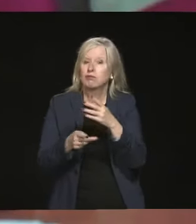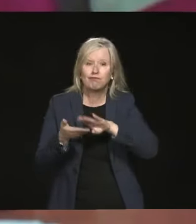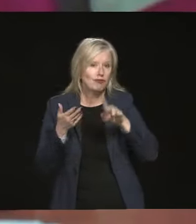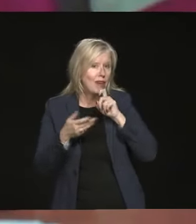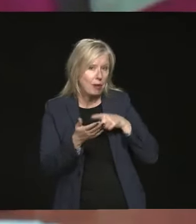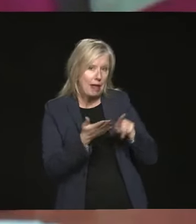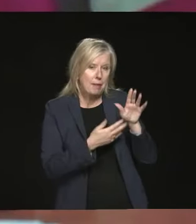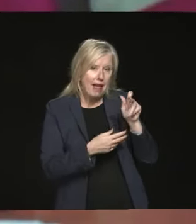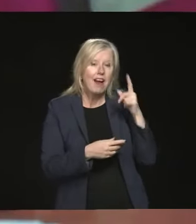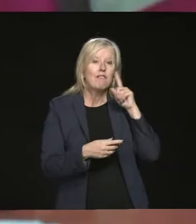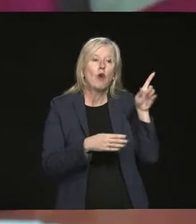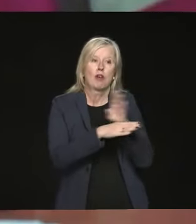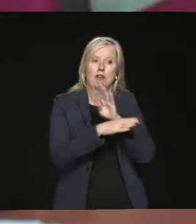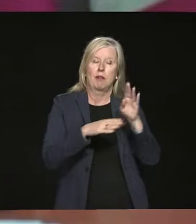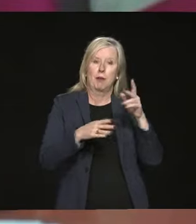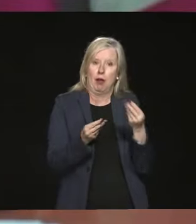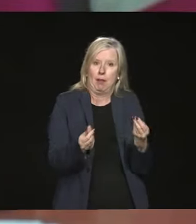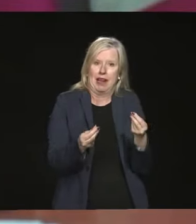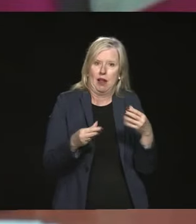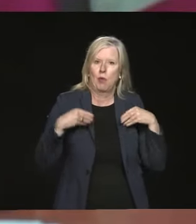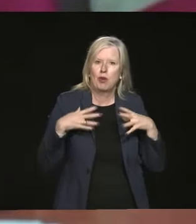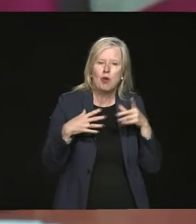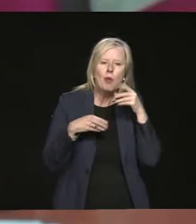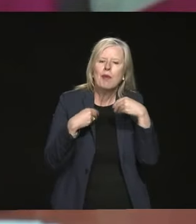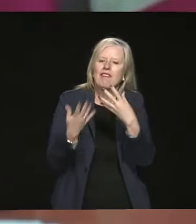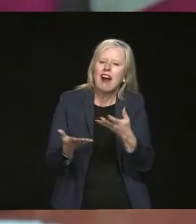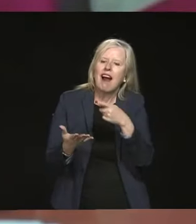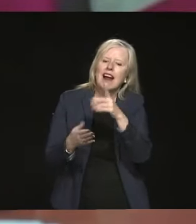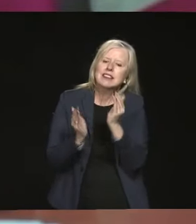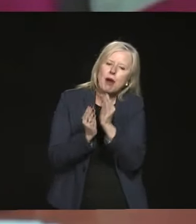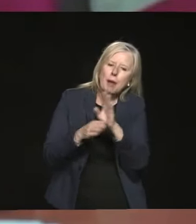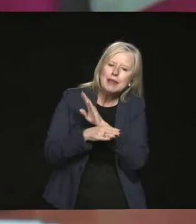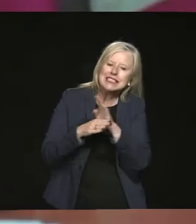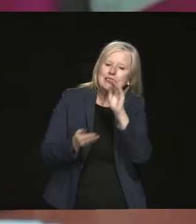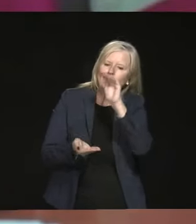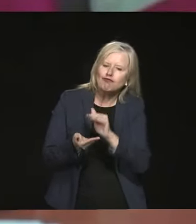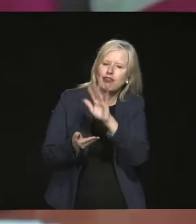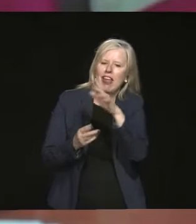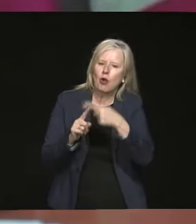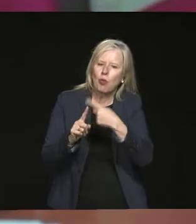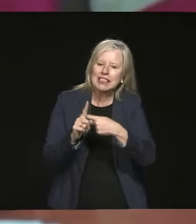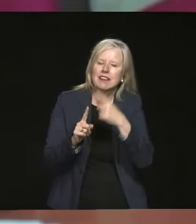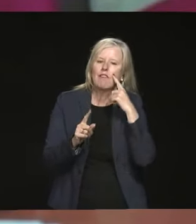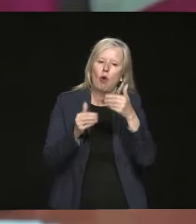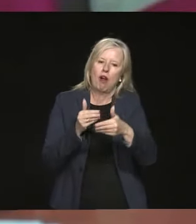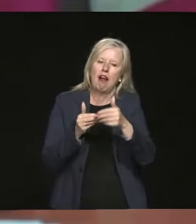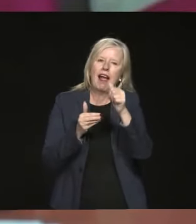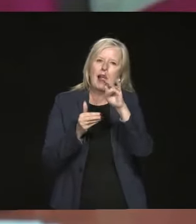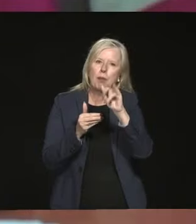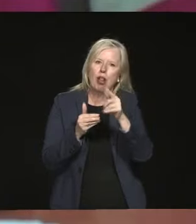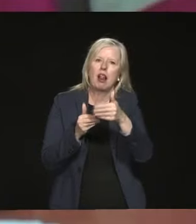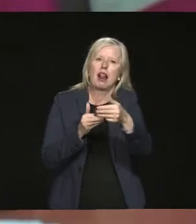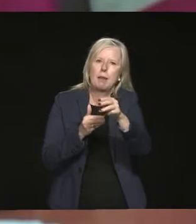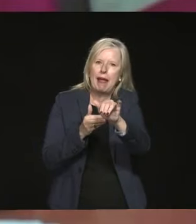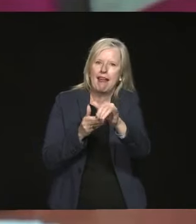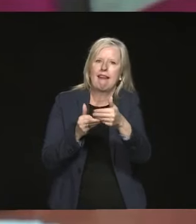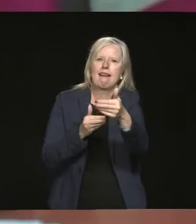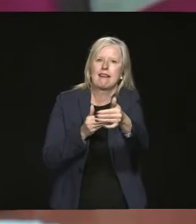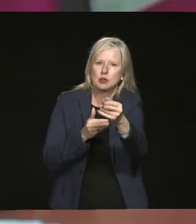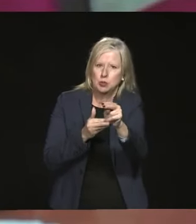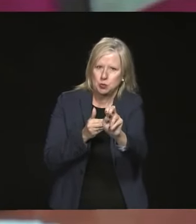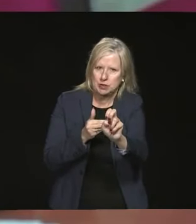small businesses with rent reductions for April, May, and June. To do this, we're going to need to work in partnership